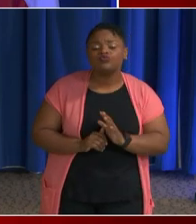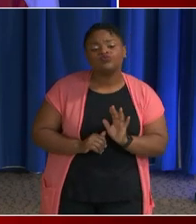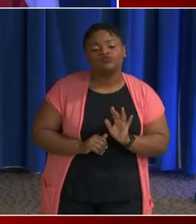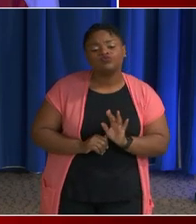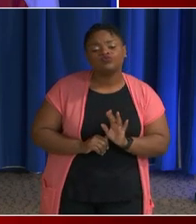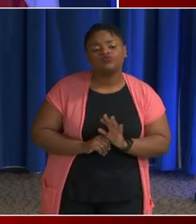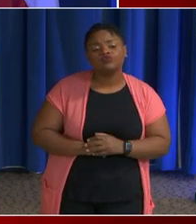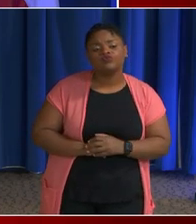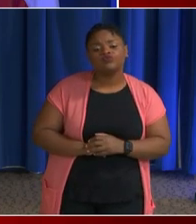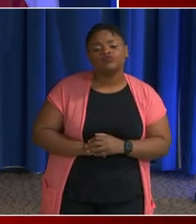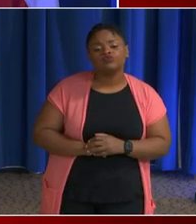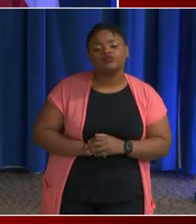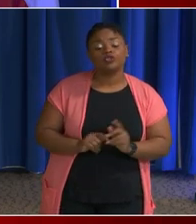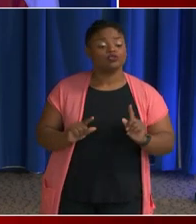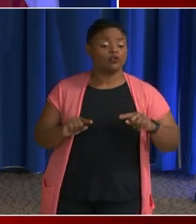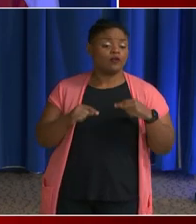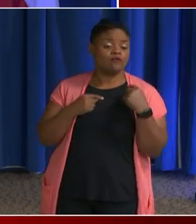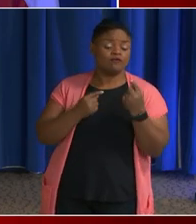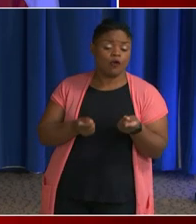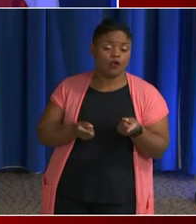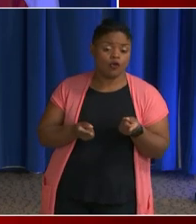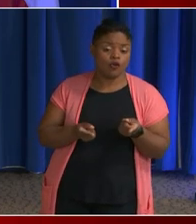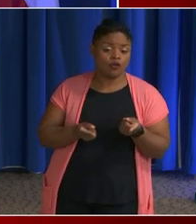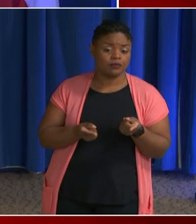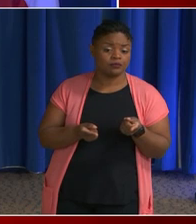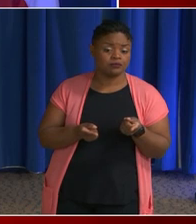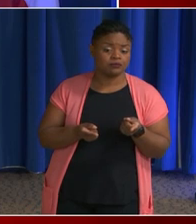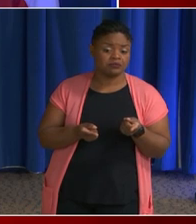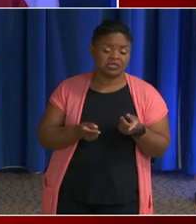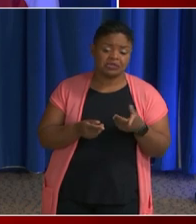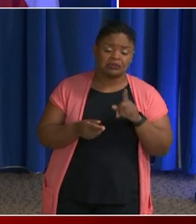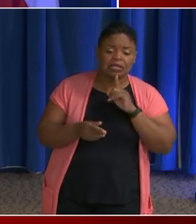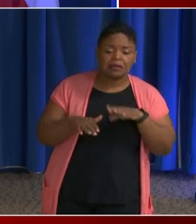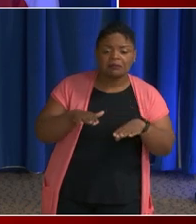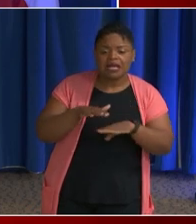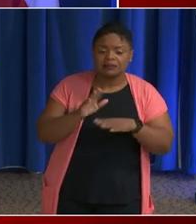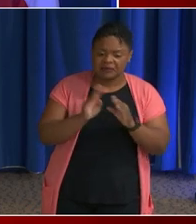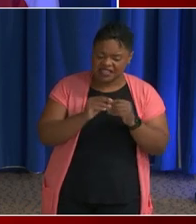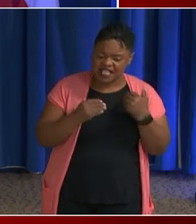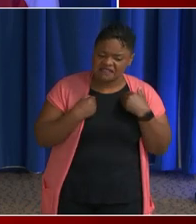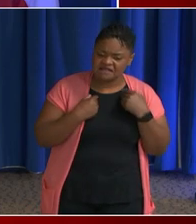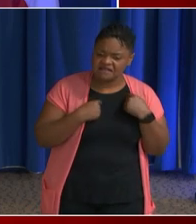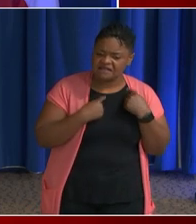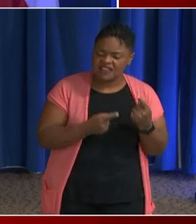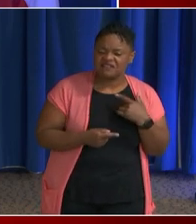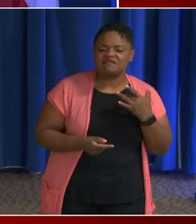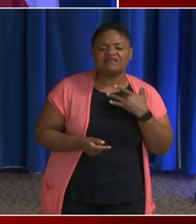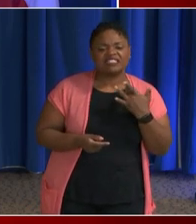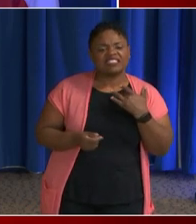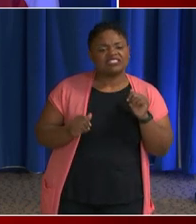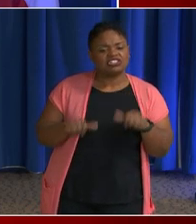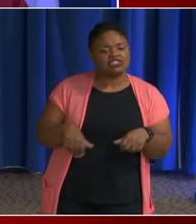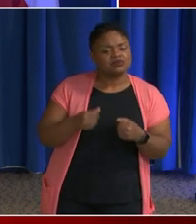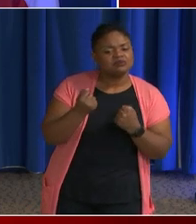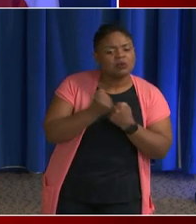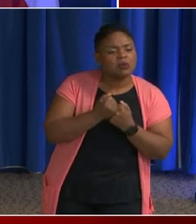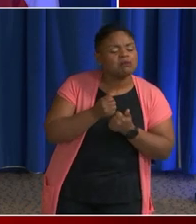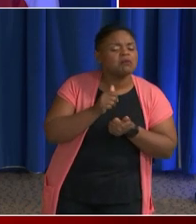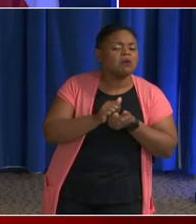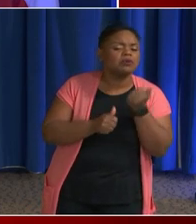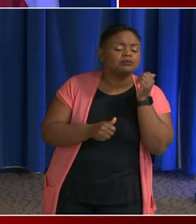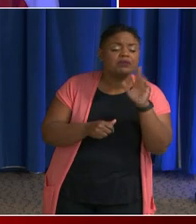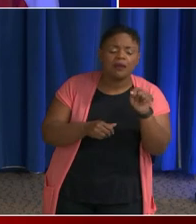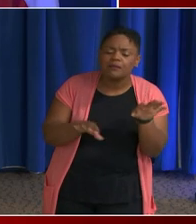preliminary briefings that I've received is that we can largely be supportive, but we want to make sure we understand all